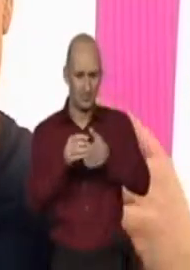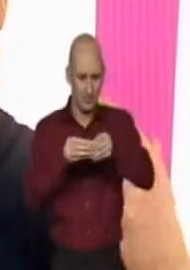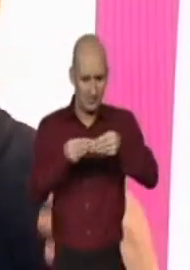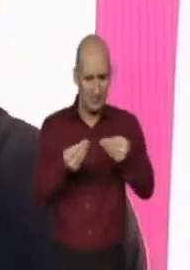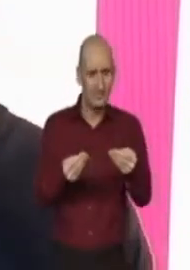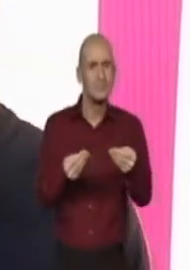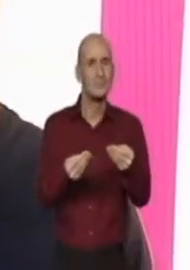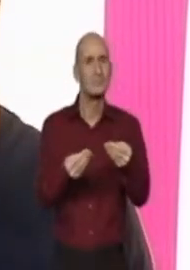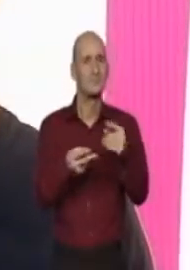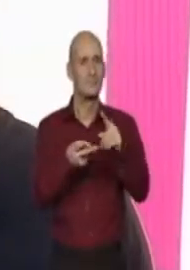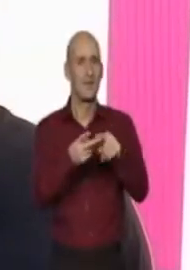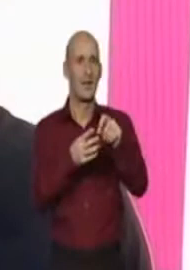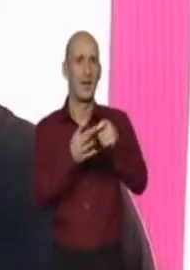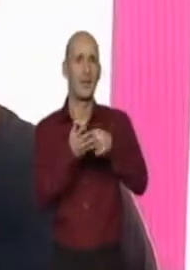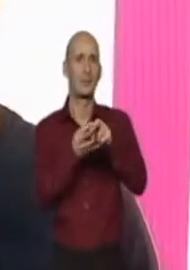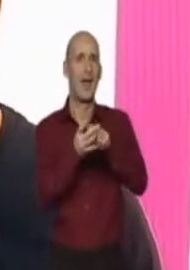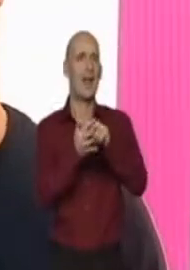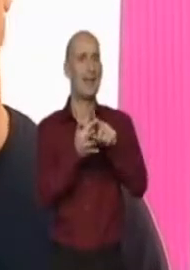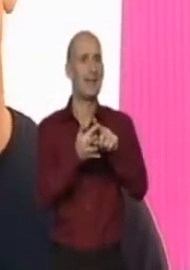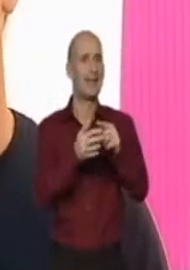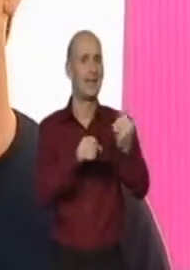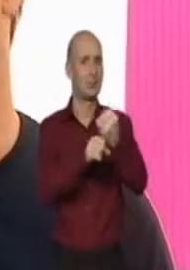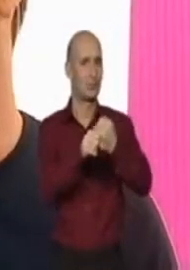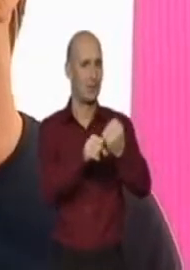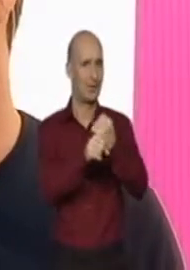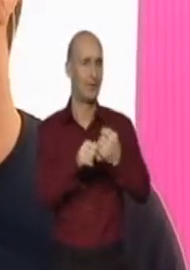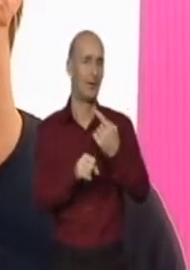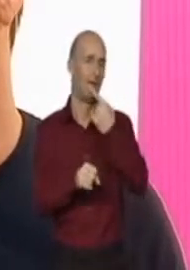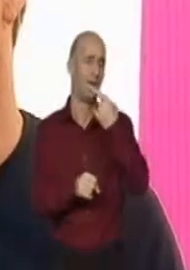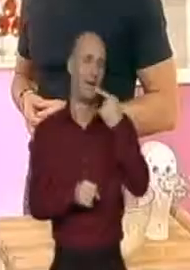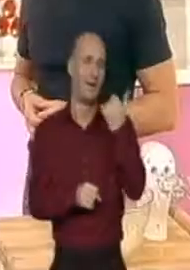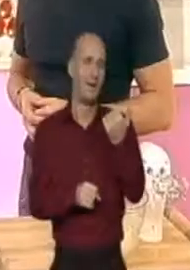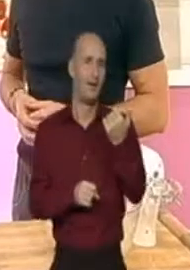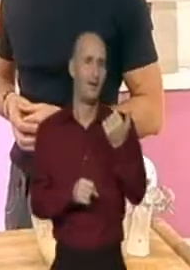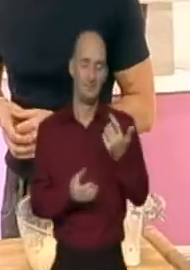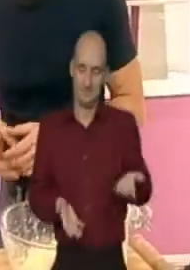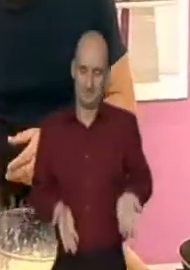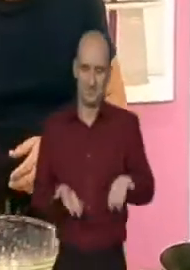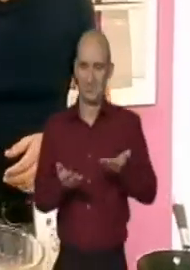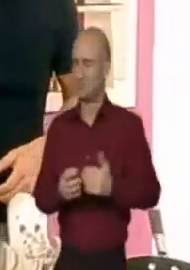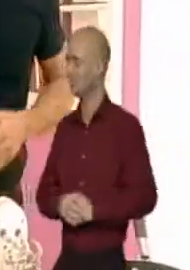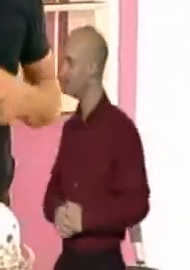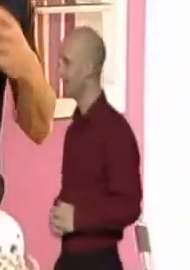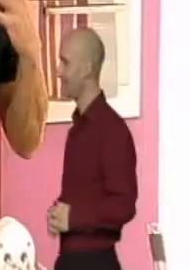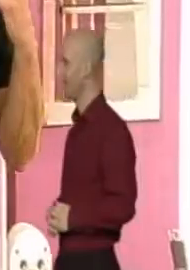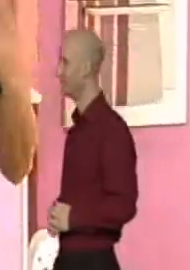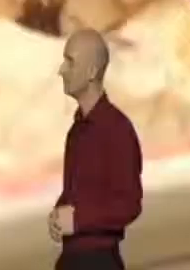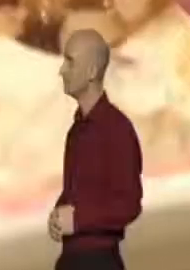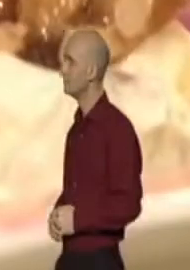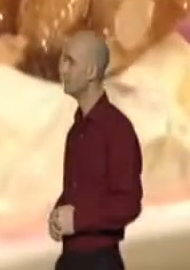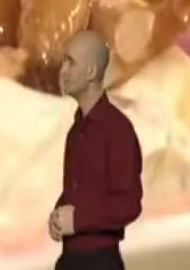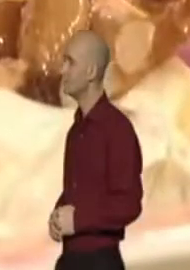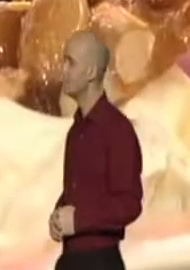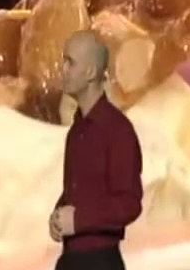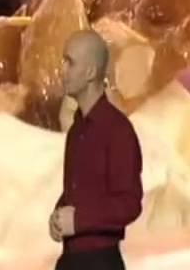I'm serving it with a lovely praline cream. So fantastic, total decadence. Oh, it's all mine. Go for it. So that's what